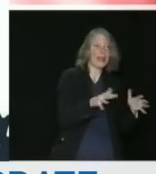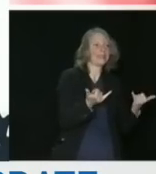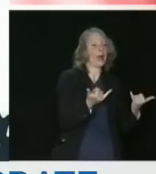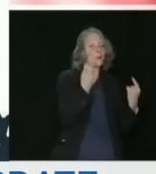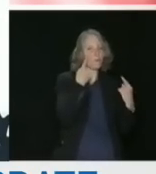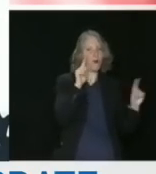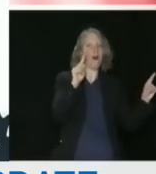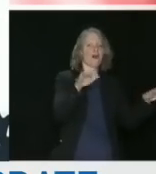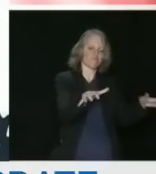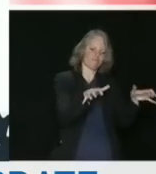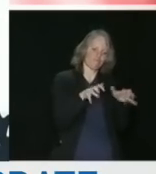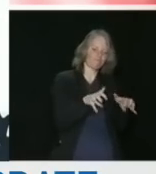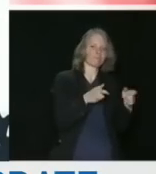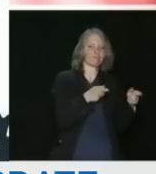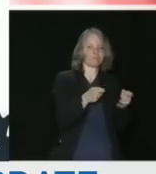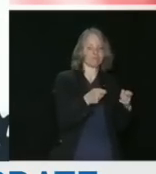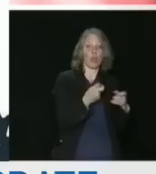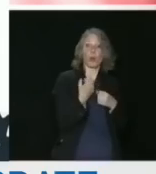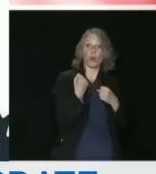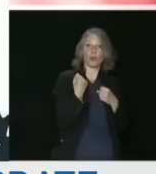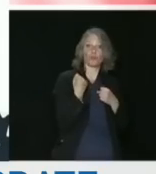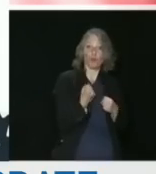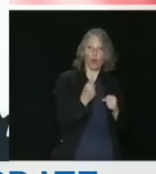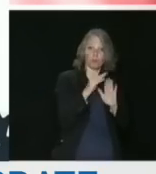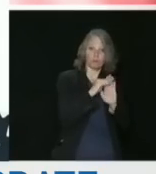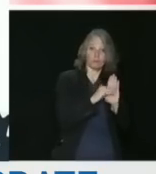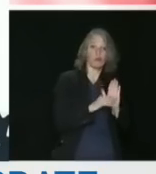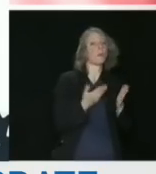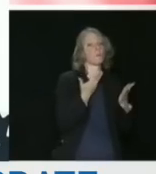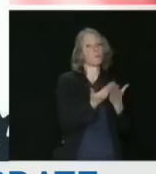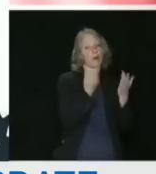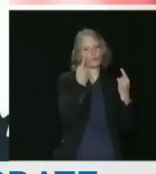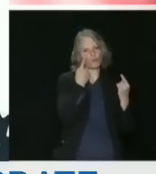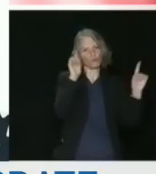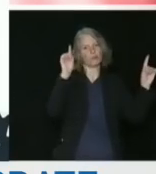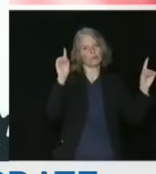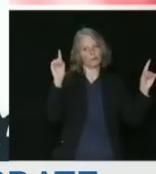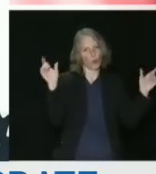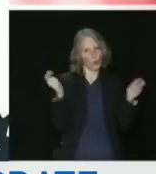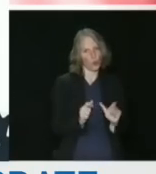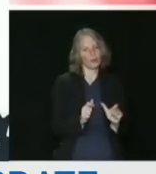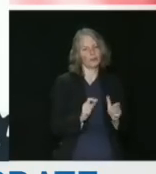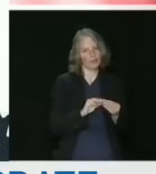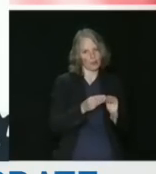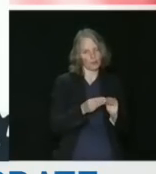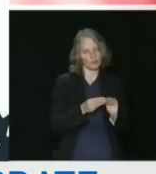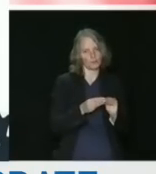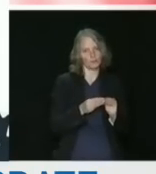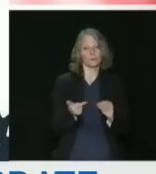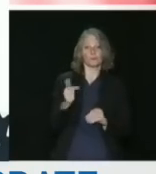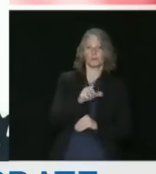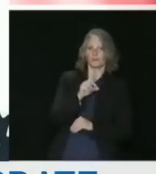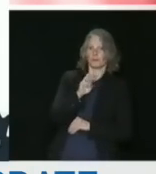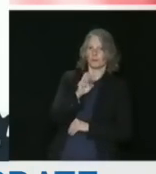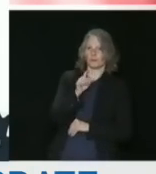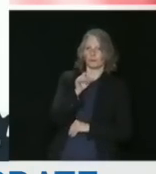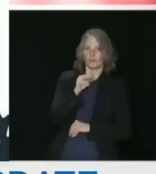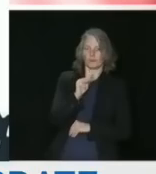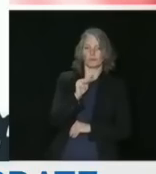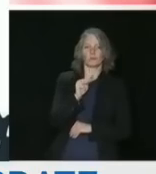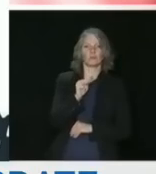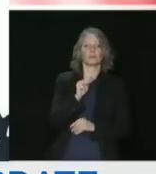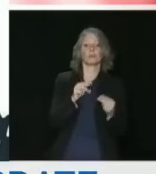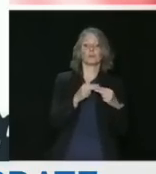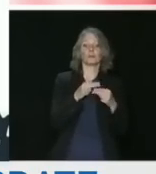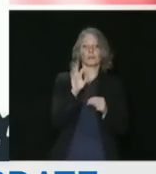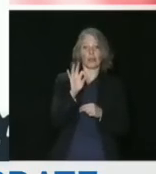sustained measures can control or eliminate further spread. Slide 9. Based on Canadian data up to